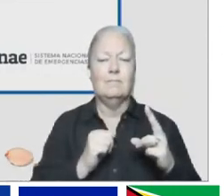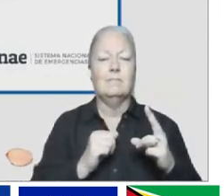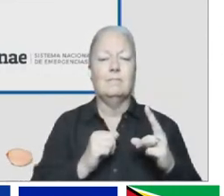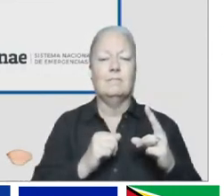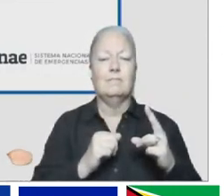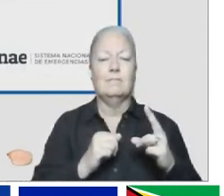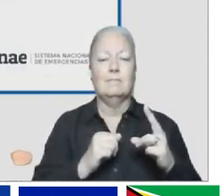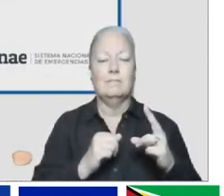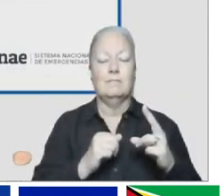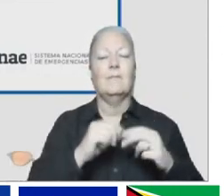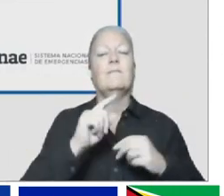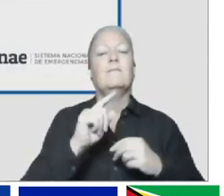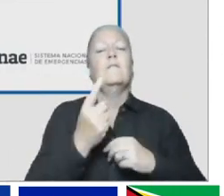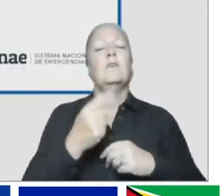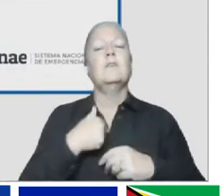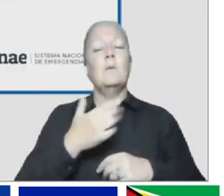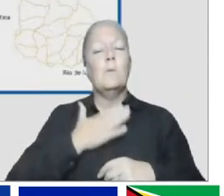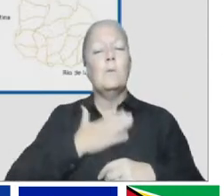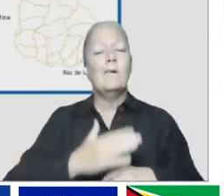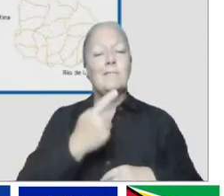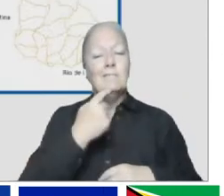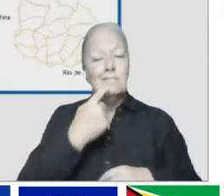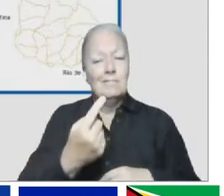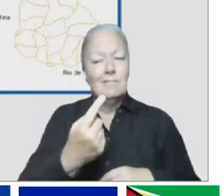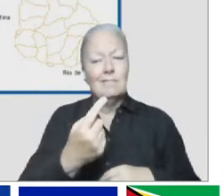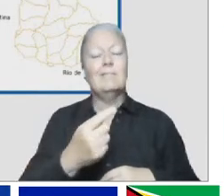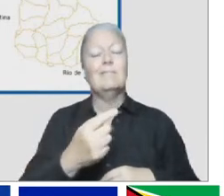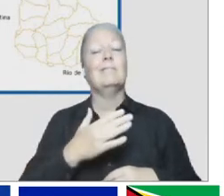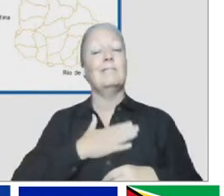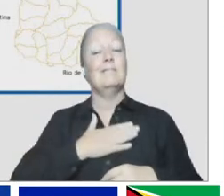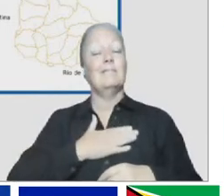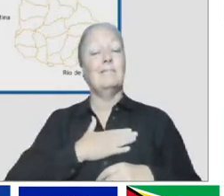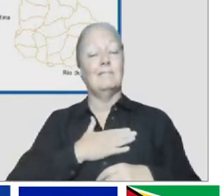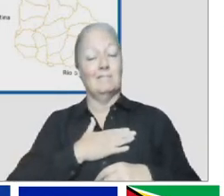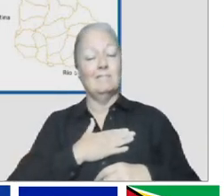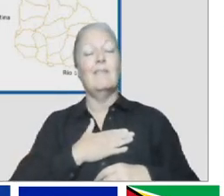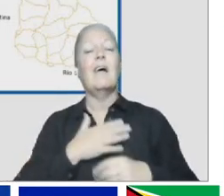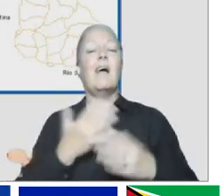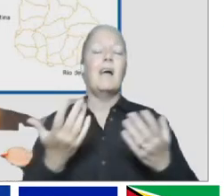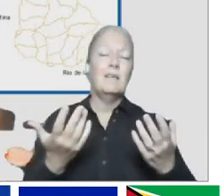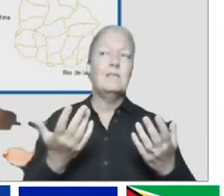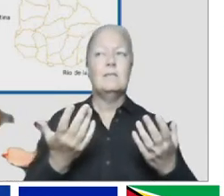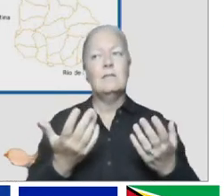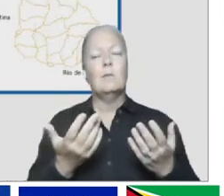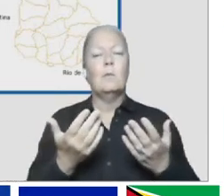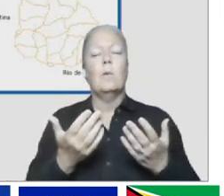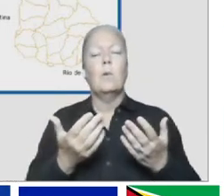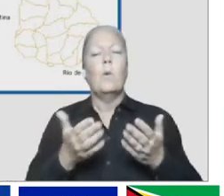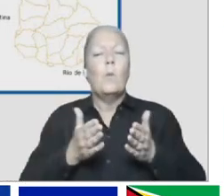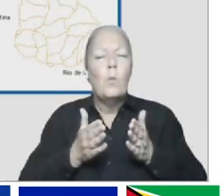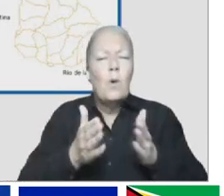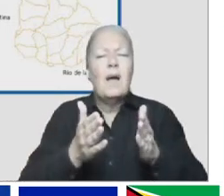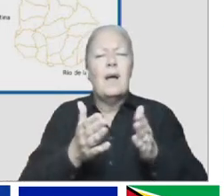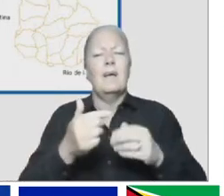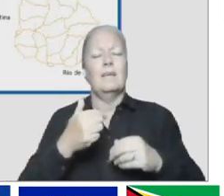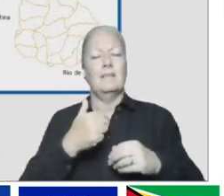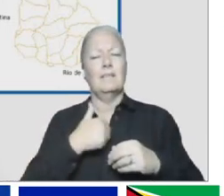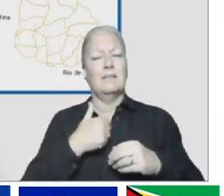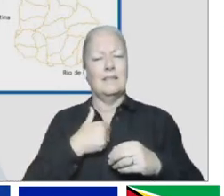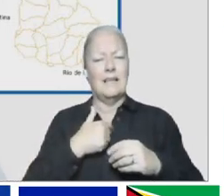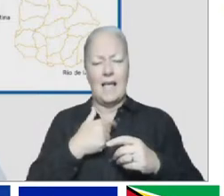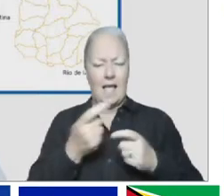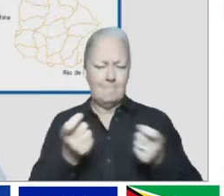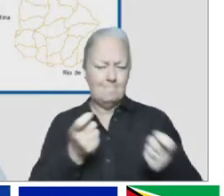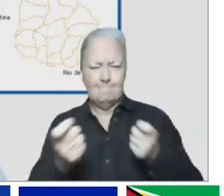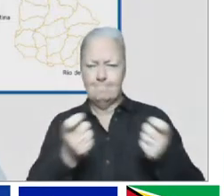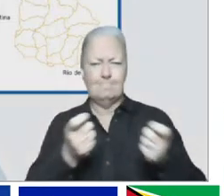address our response capacity coordination mechanism that have been provided for in our governance. The National